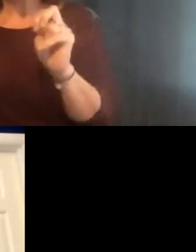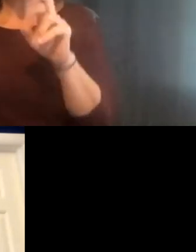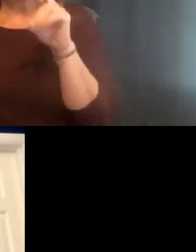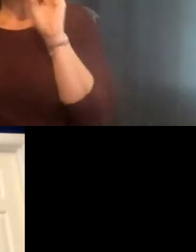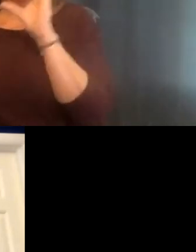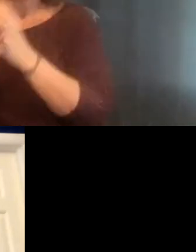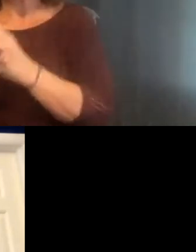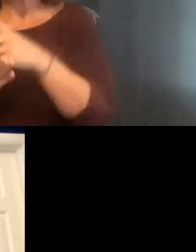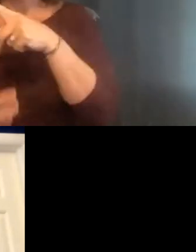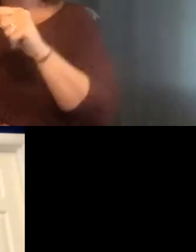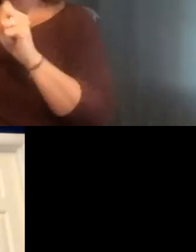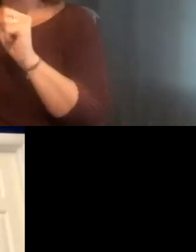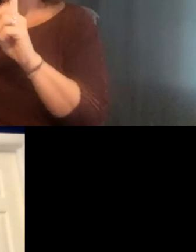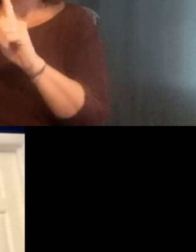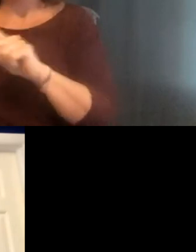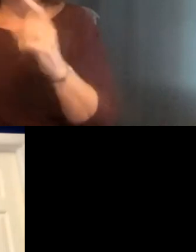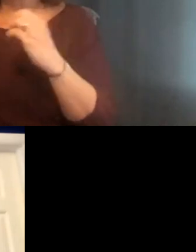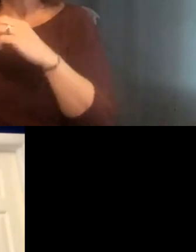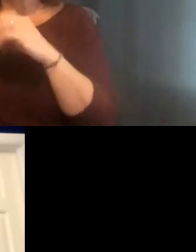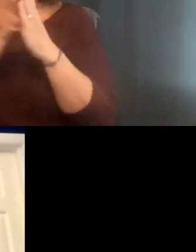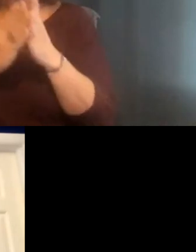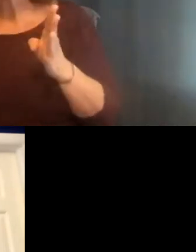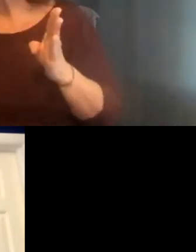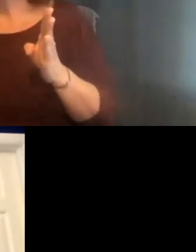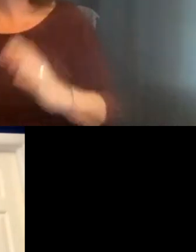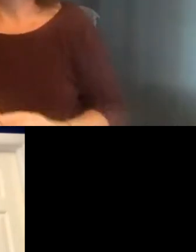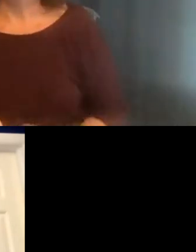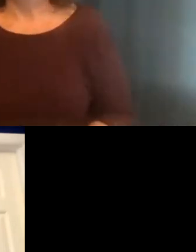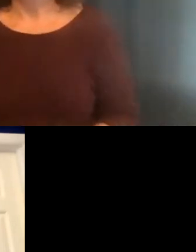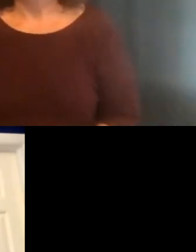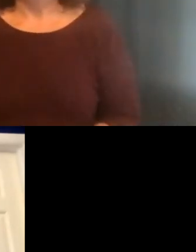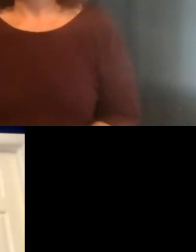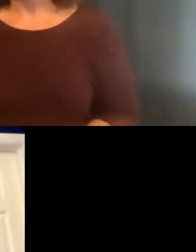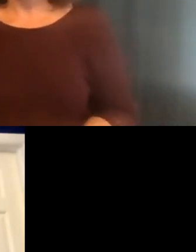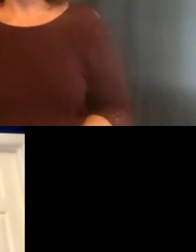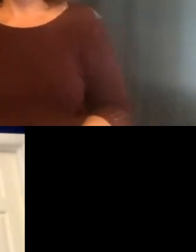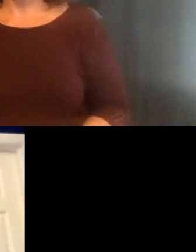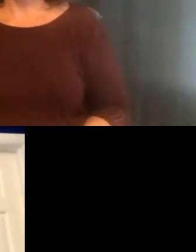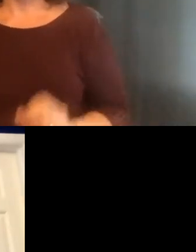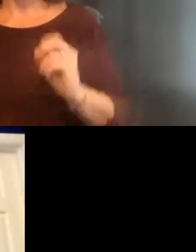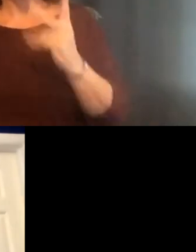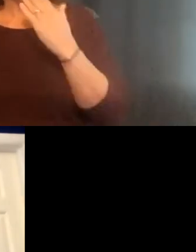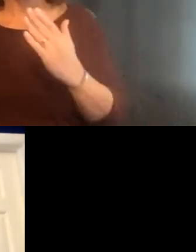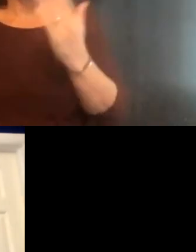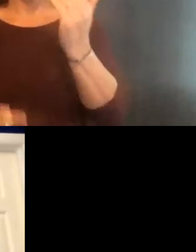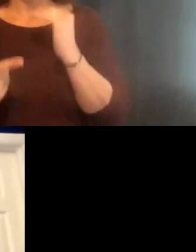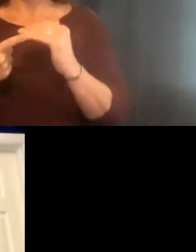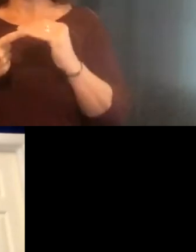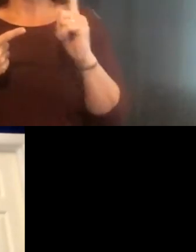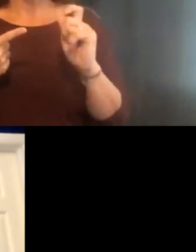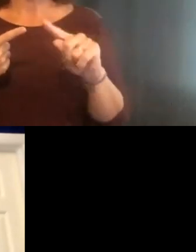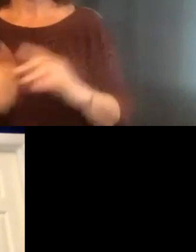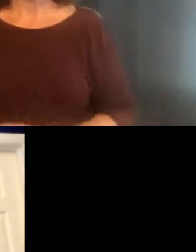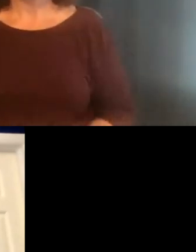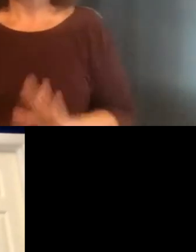PTSD, but they're just more extreme, I think. Yeah. Okay, thanks. The second question is, what are your thoughts